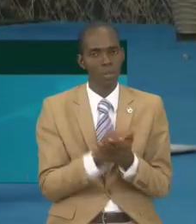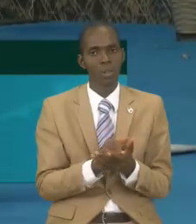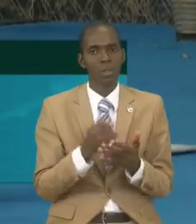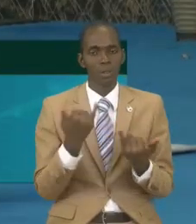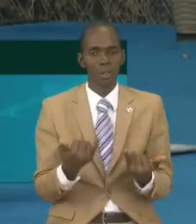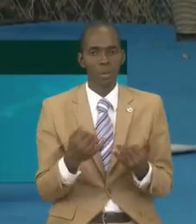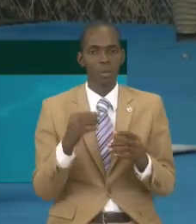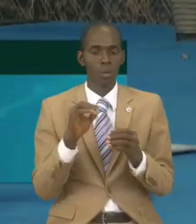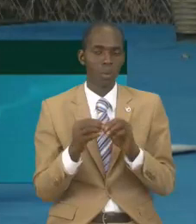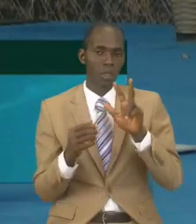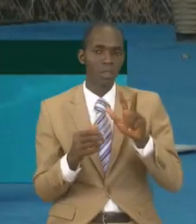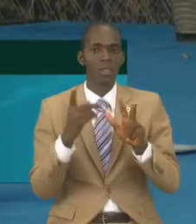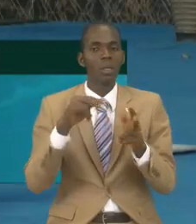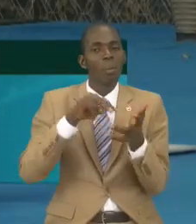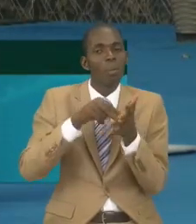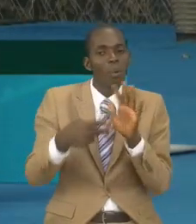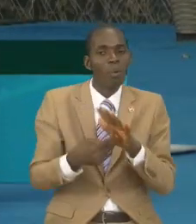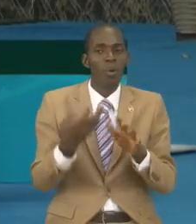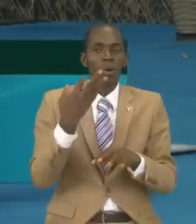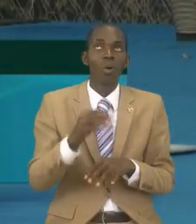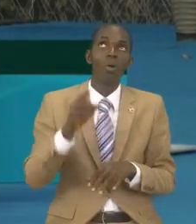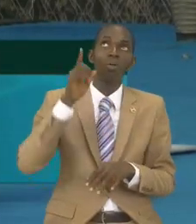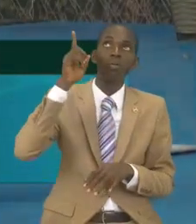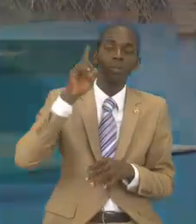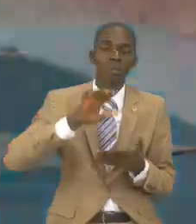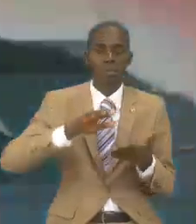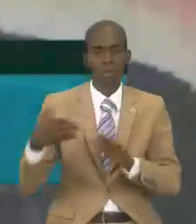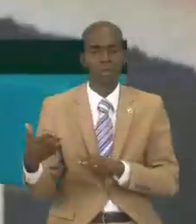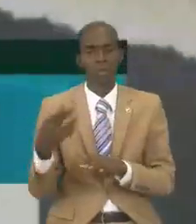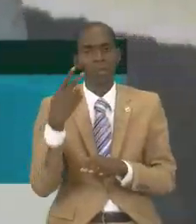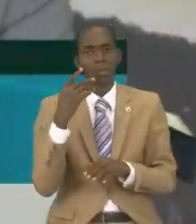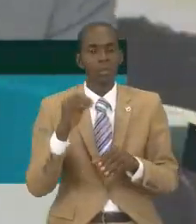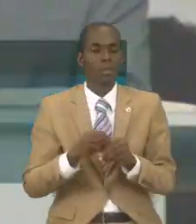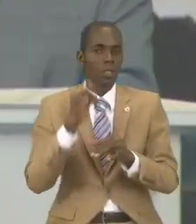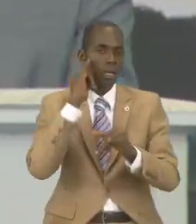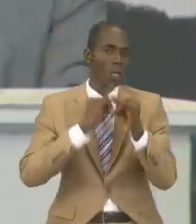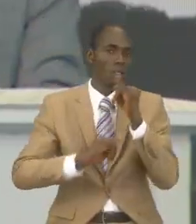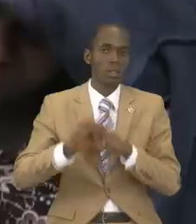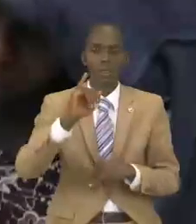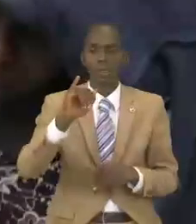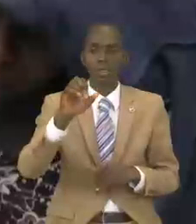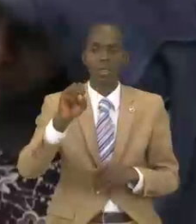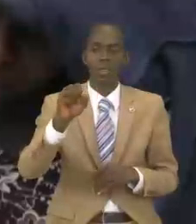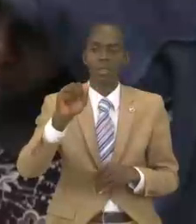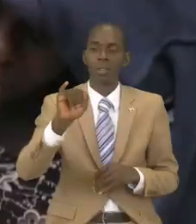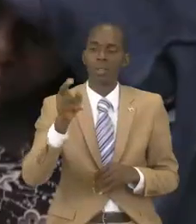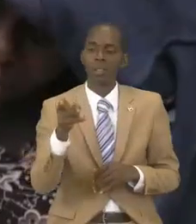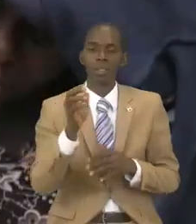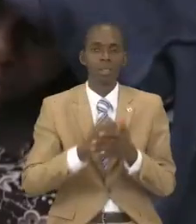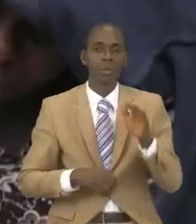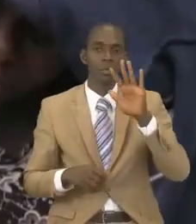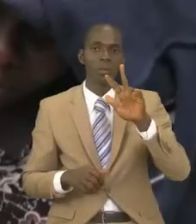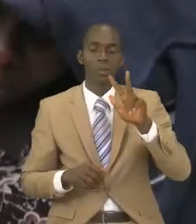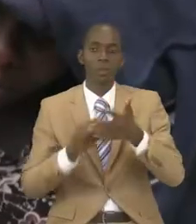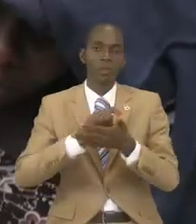his crucifixion in Isaiah chapter 53. We're looking at verse 4.